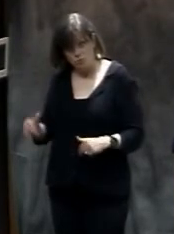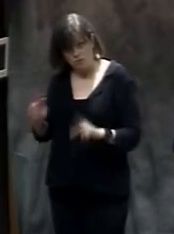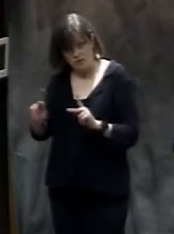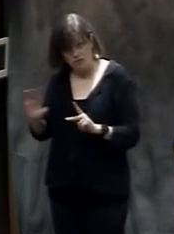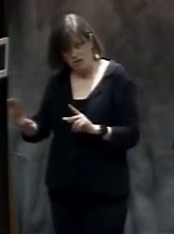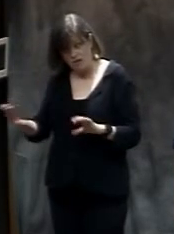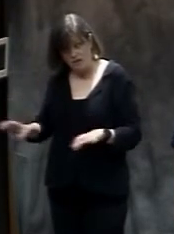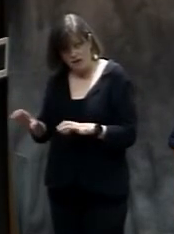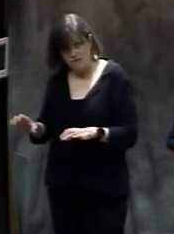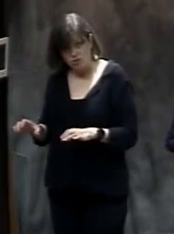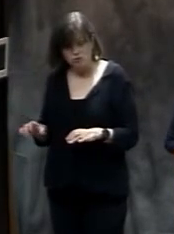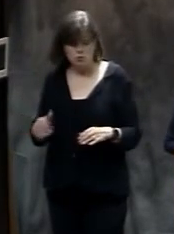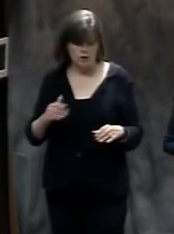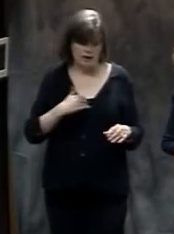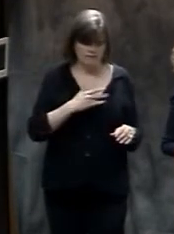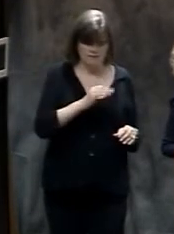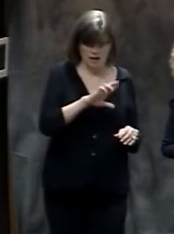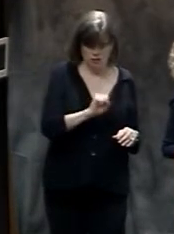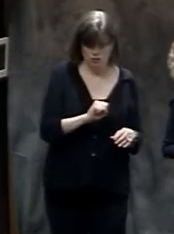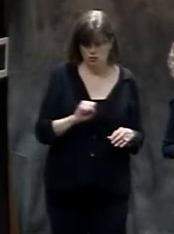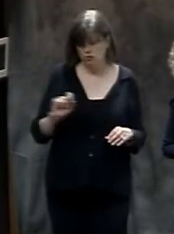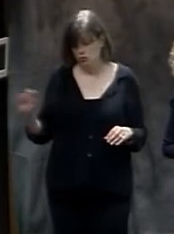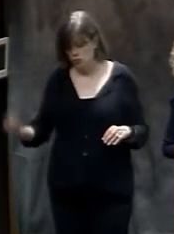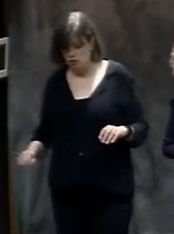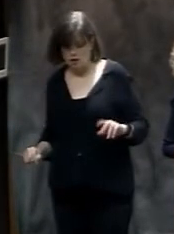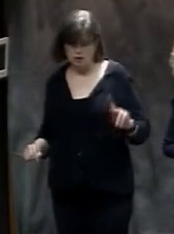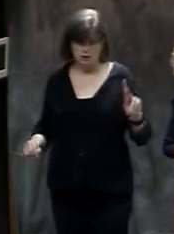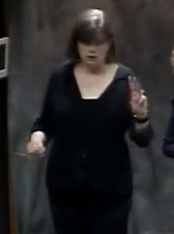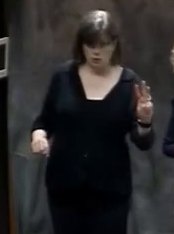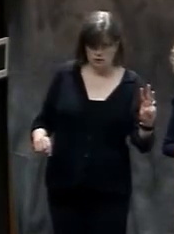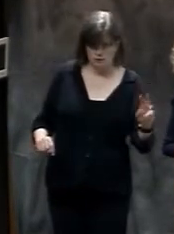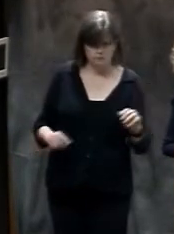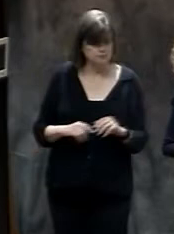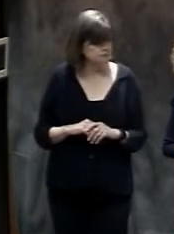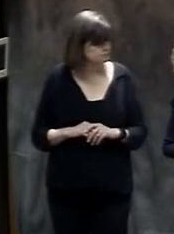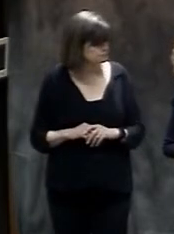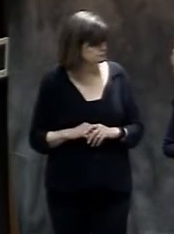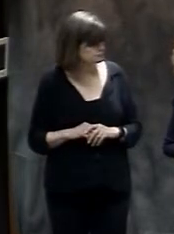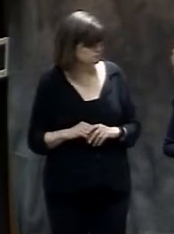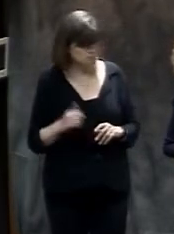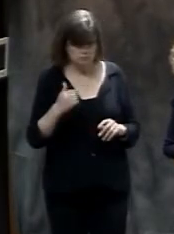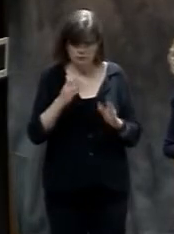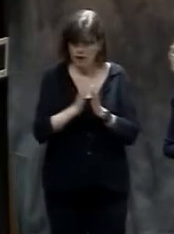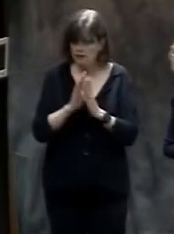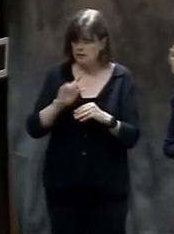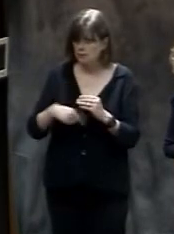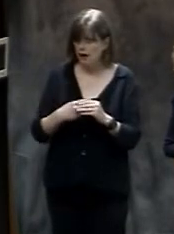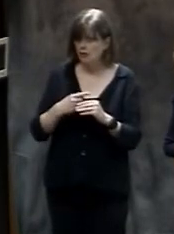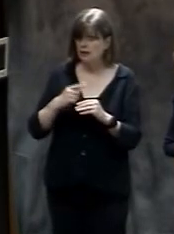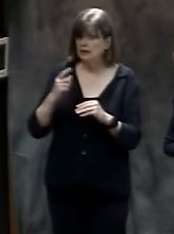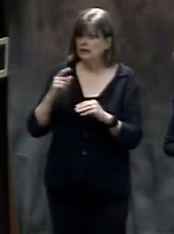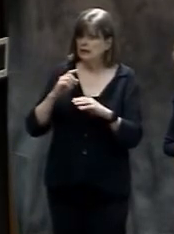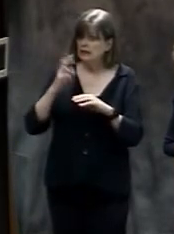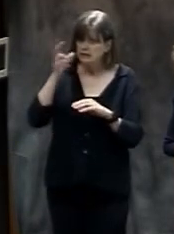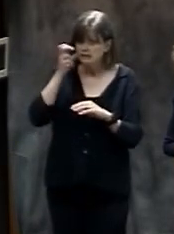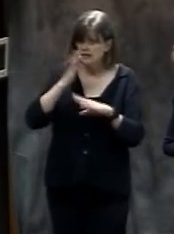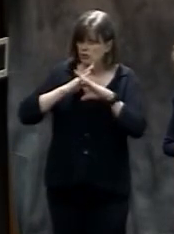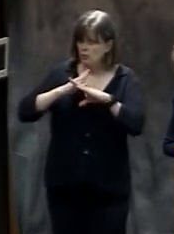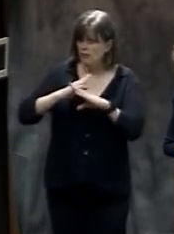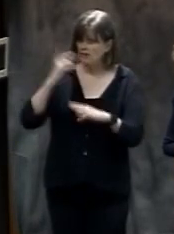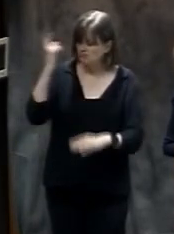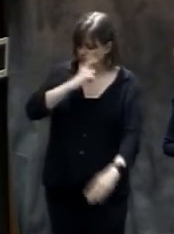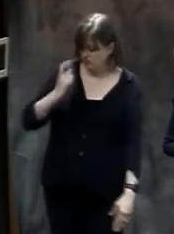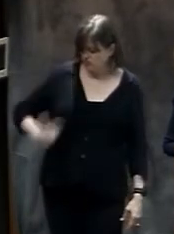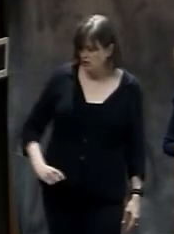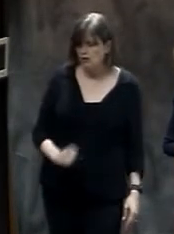have Tucson, and we have Key West. And so when we asked about using insect repellent, we can see that it's pretty much the same in both